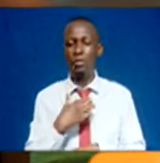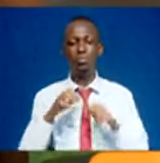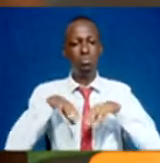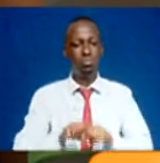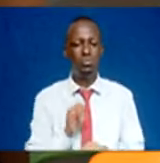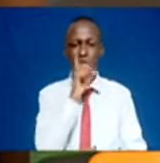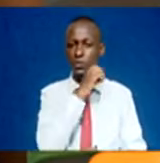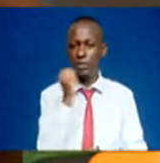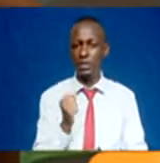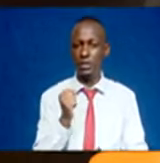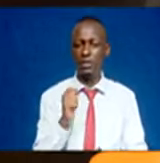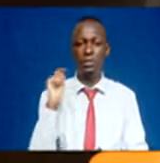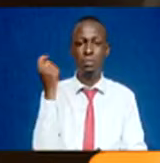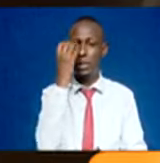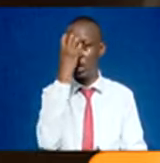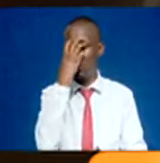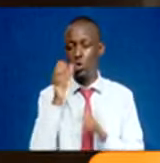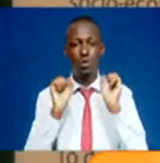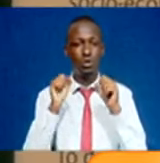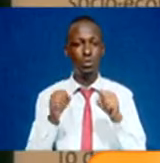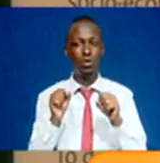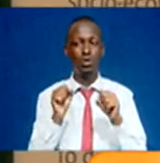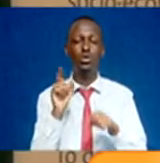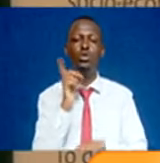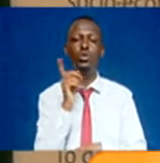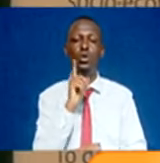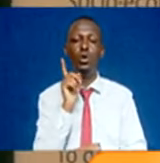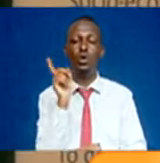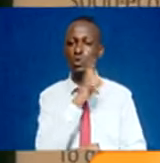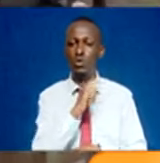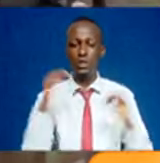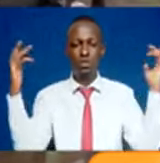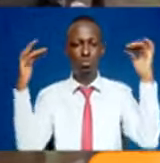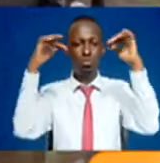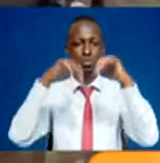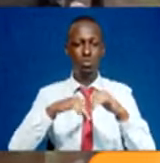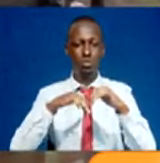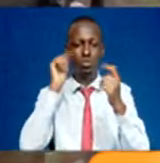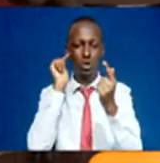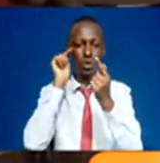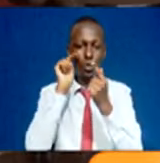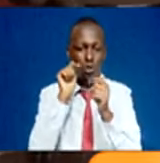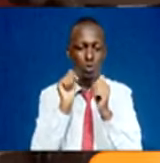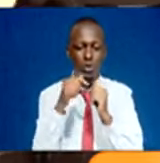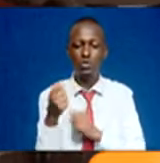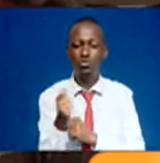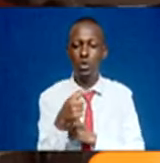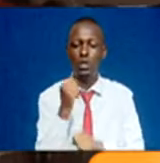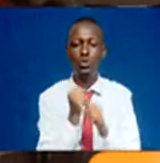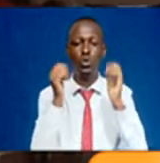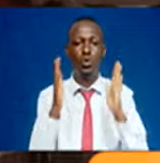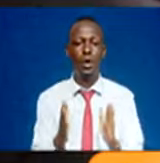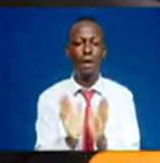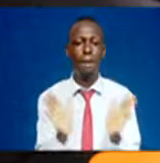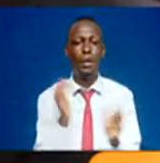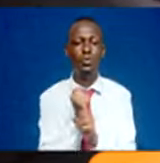Rais William Ruto anatarajiwa kufunga kesho kongamano hilo linaloangazia mishahara ya wafanyikazi wa